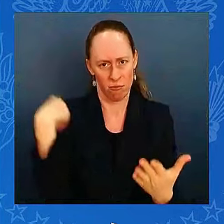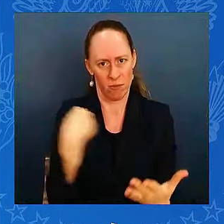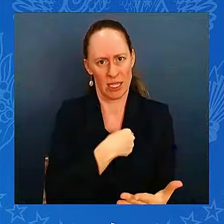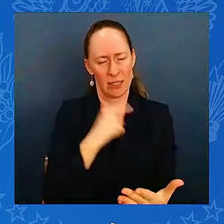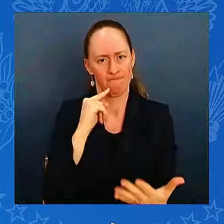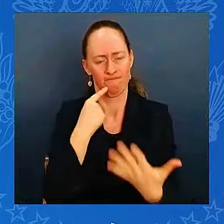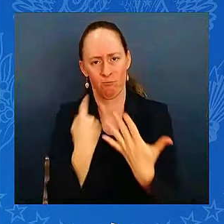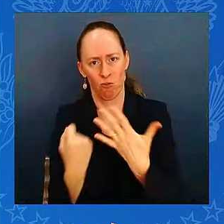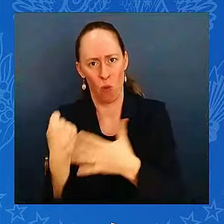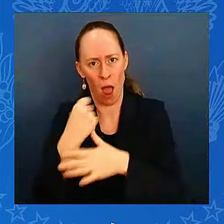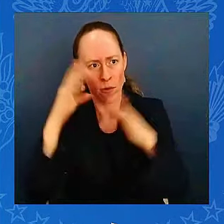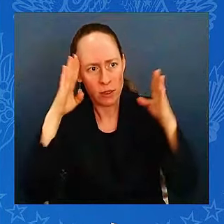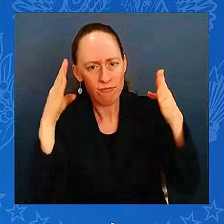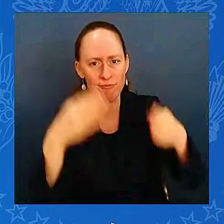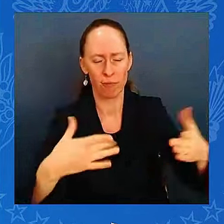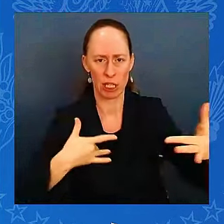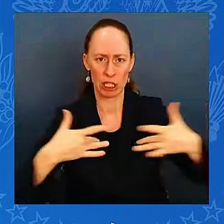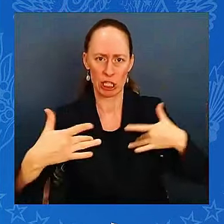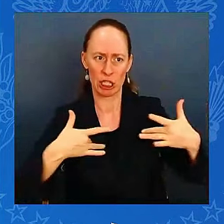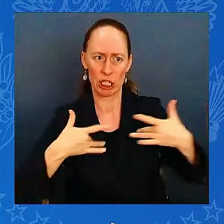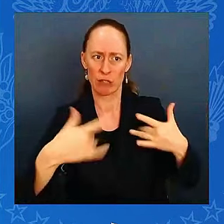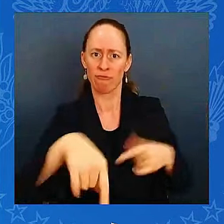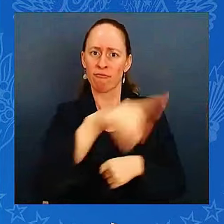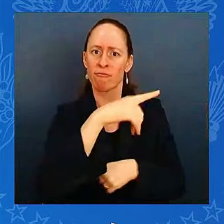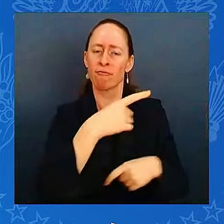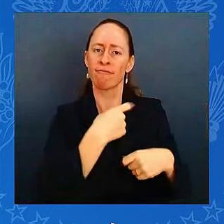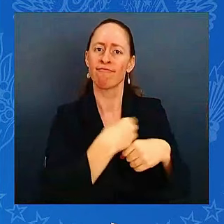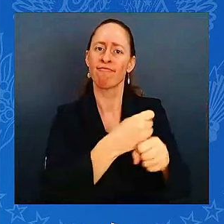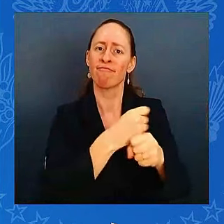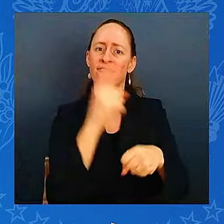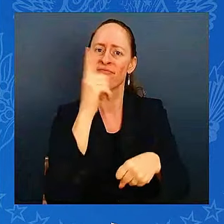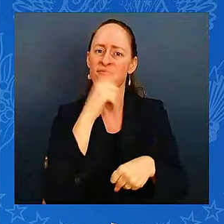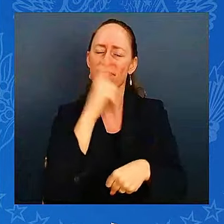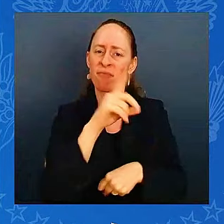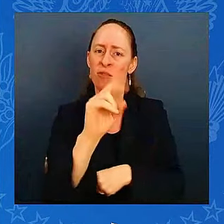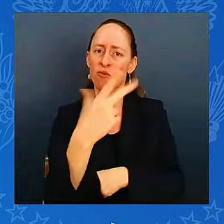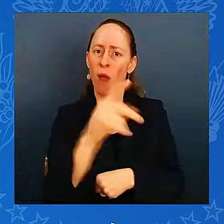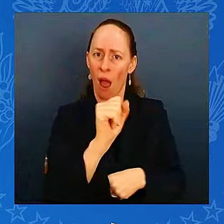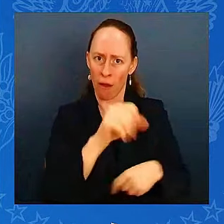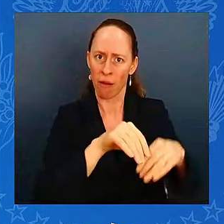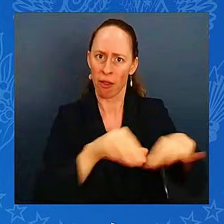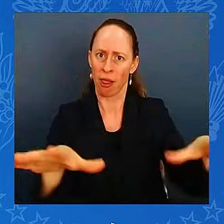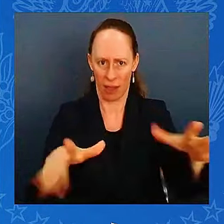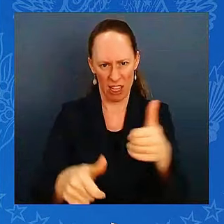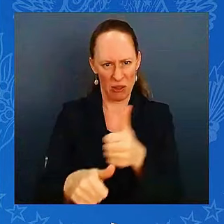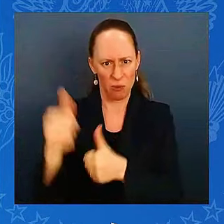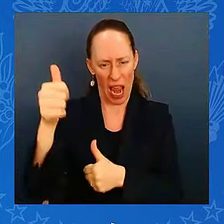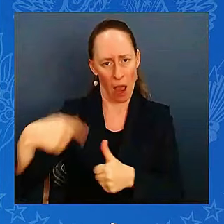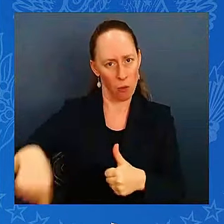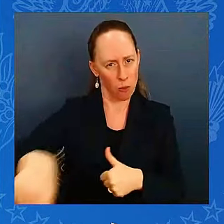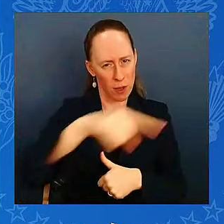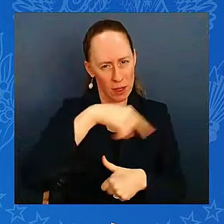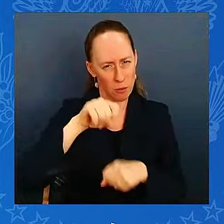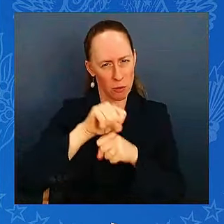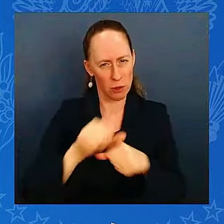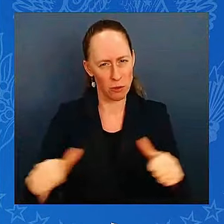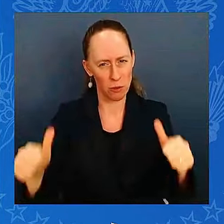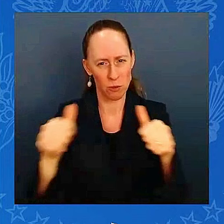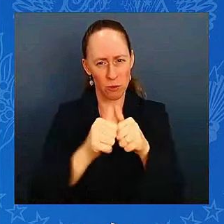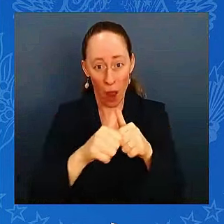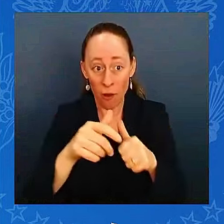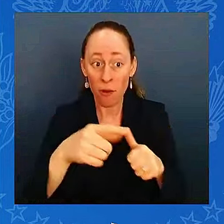partnerships. Now, for years, the threat of synthetic drugs has been rising around the world. Methamphetamines in the East and Southeast